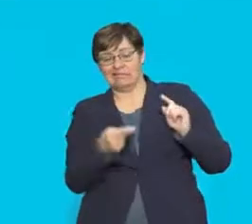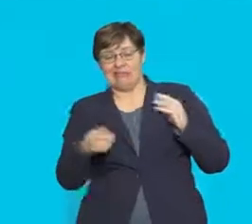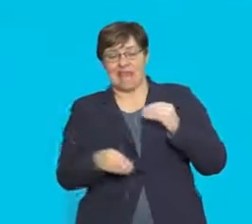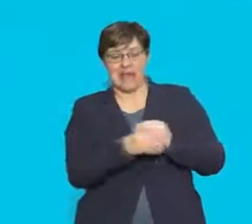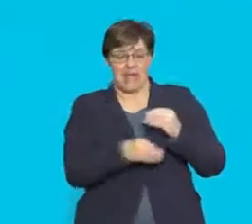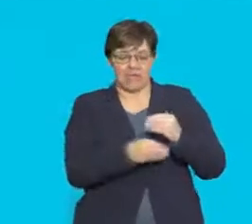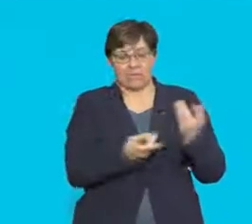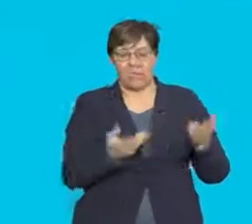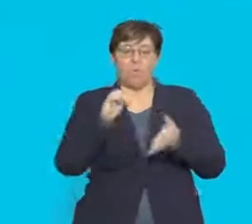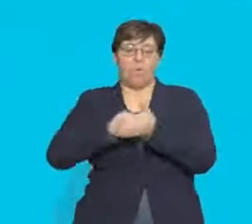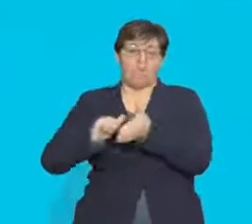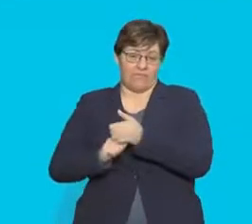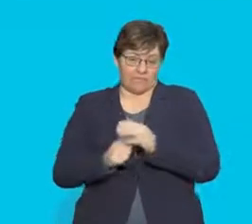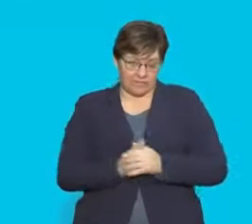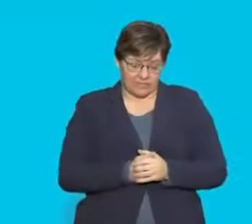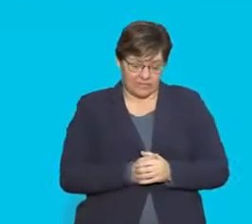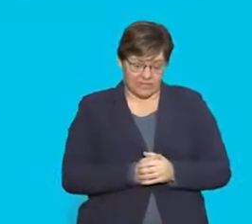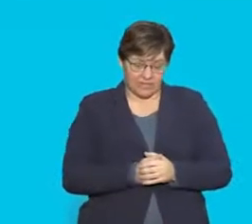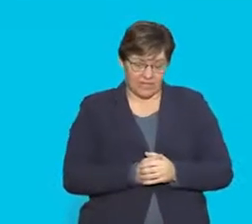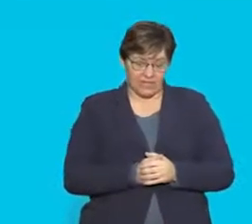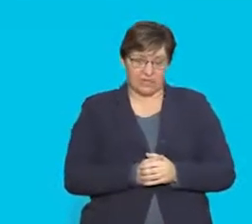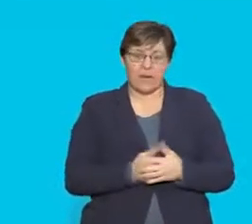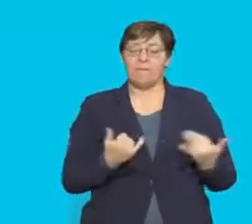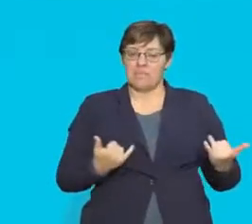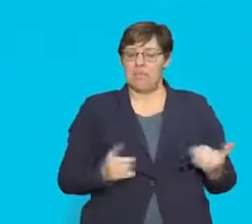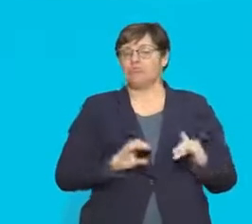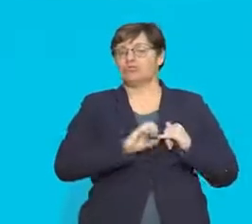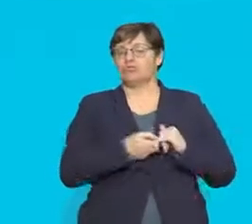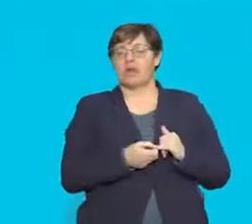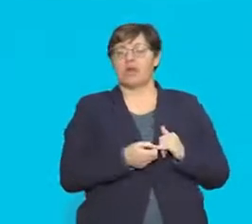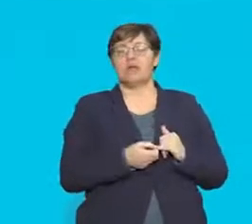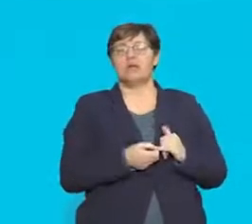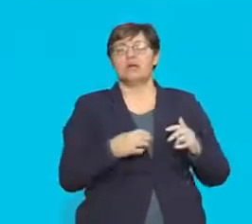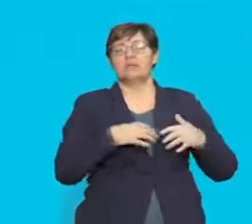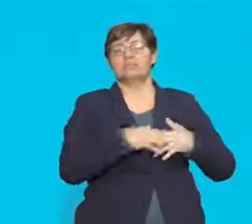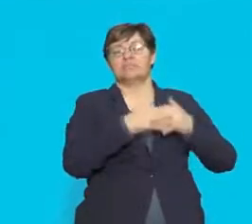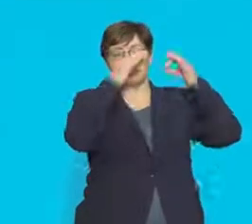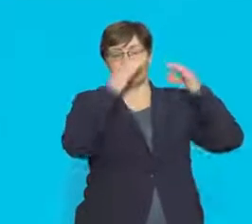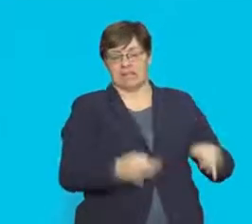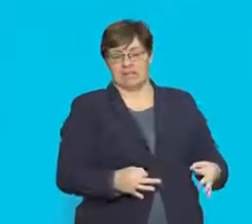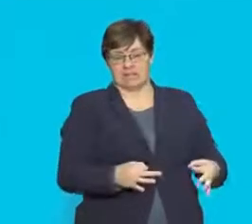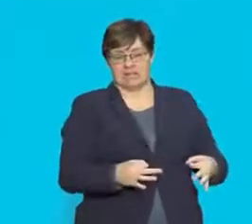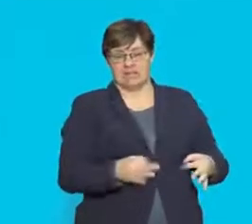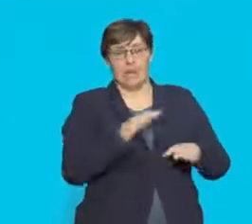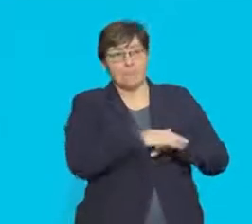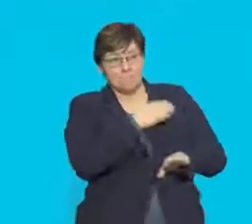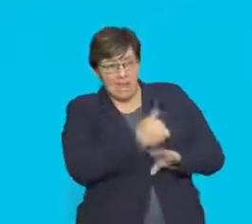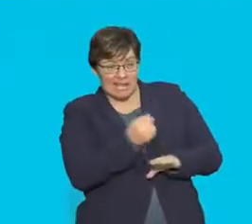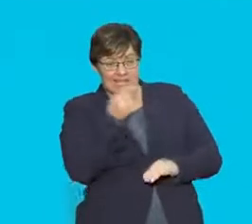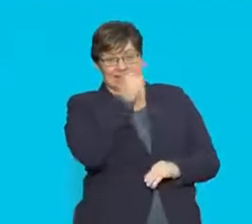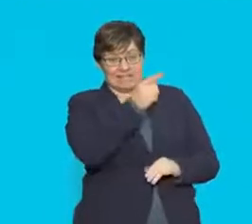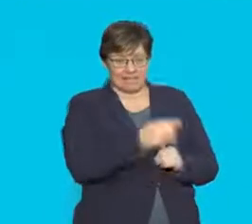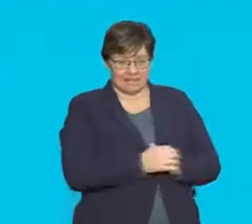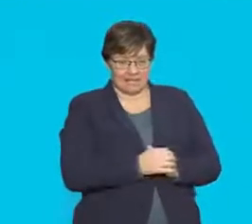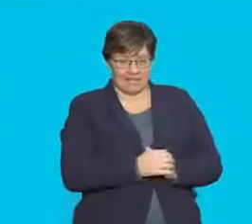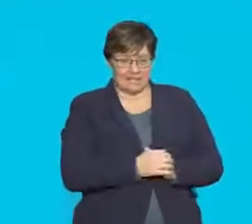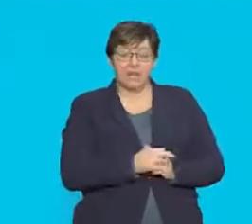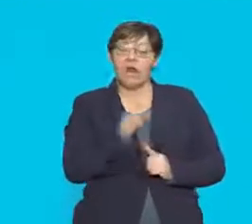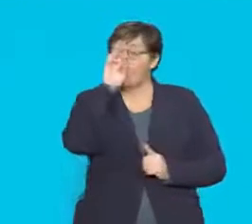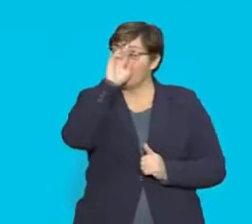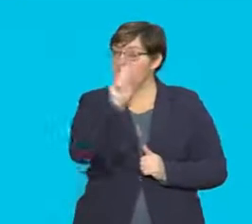these additional things that they threw in my way, and then I try and make a decision based on that. But